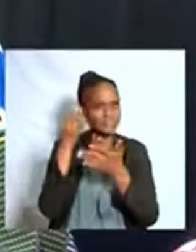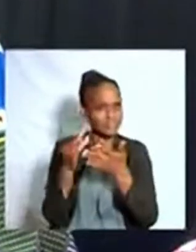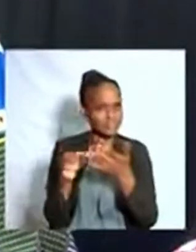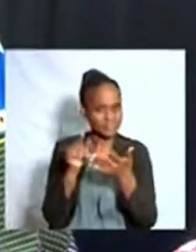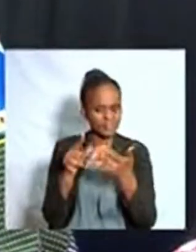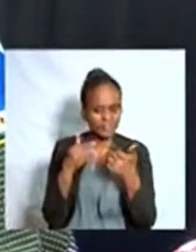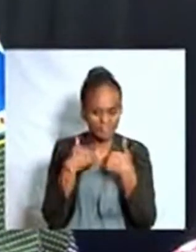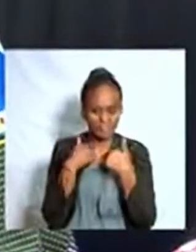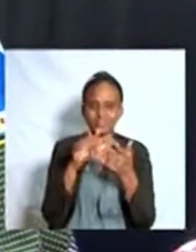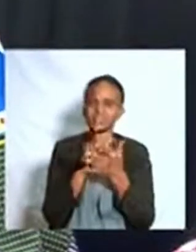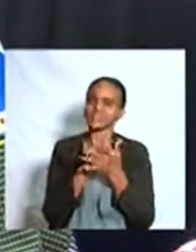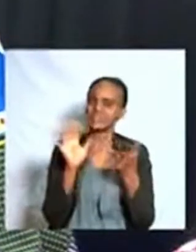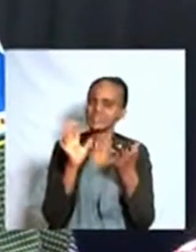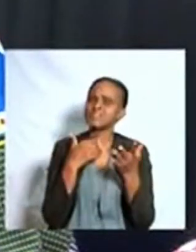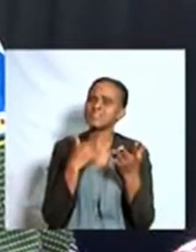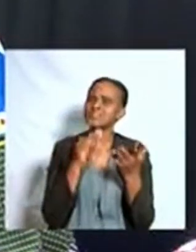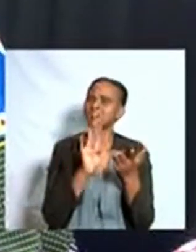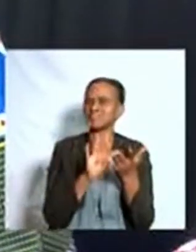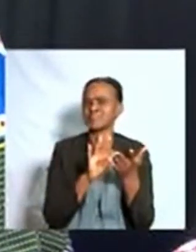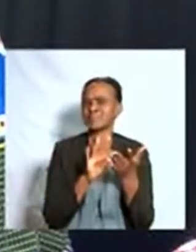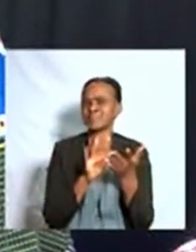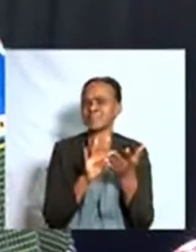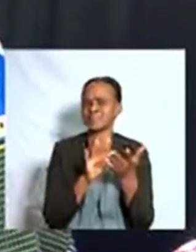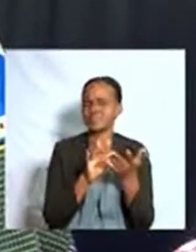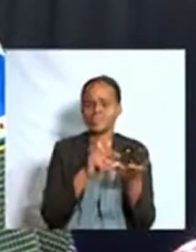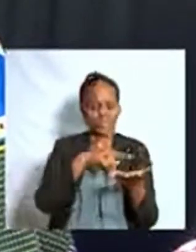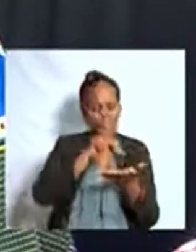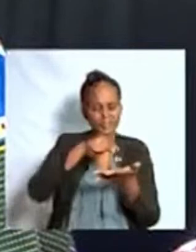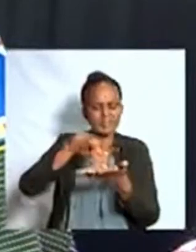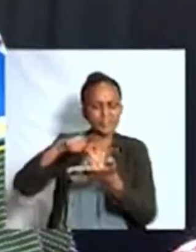been so much of overpaying